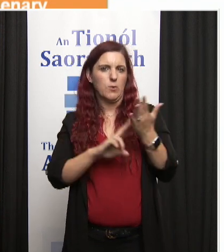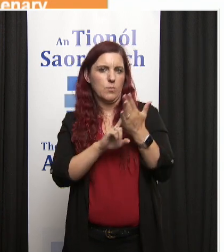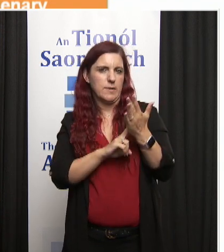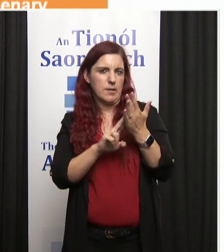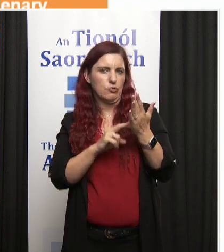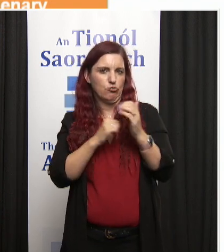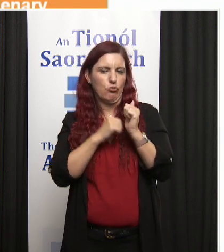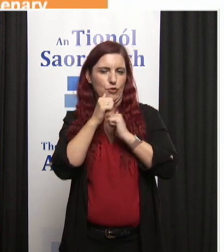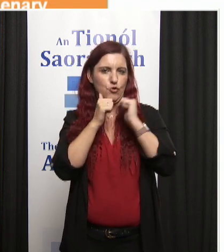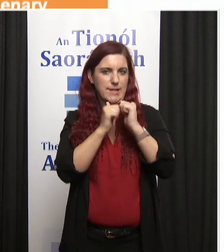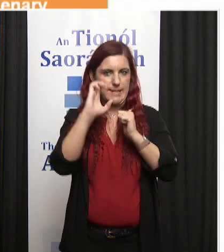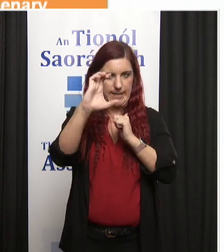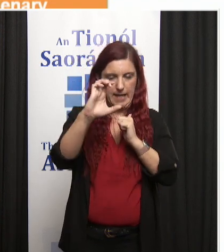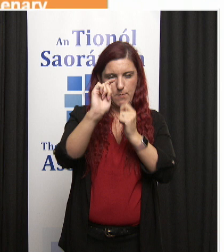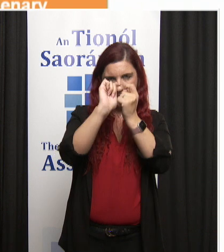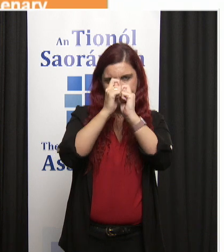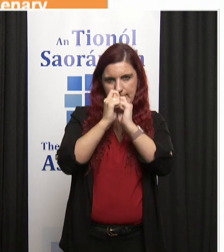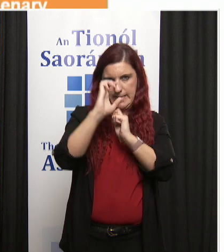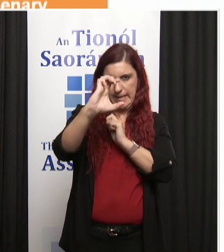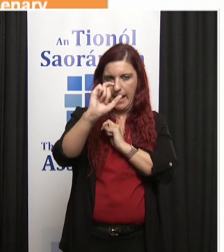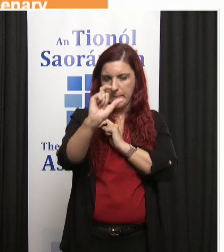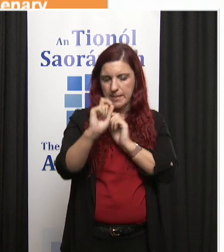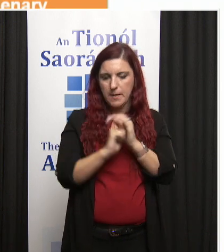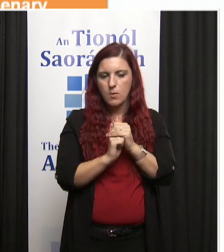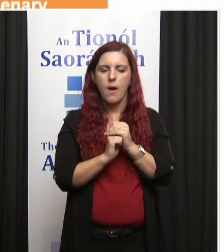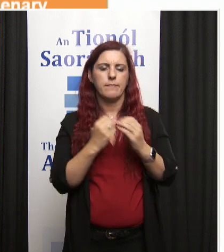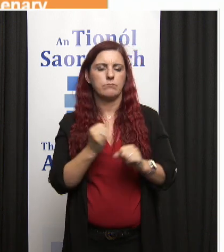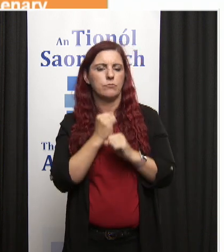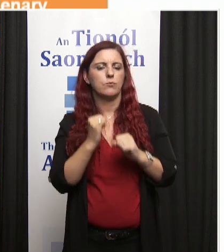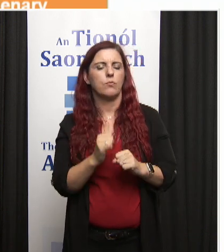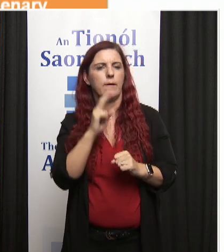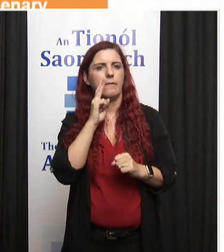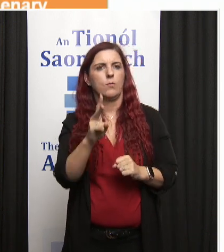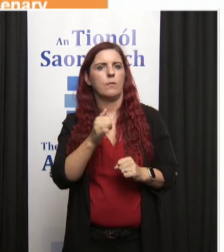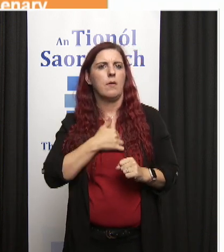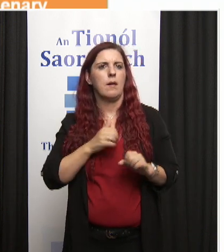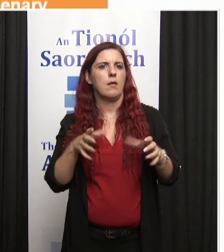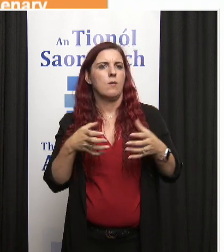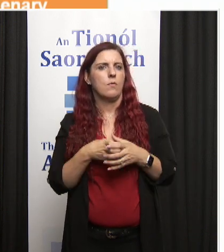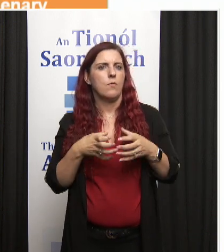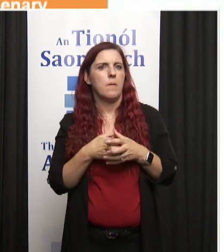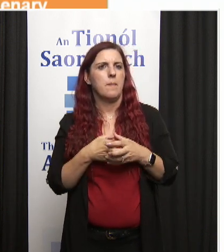structure C. There was a strong view from my group that